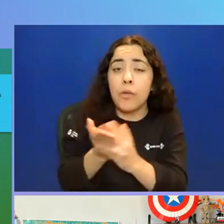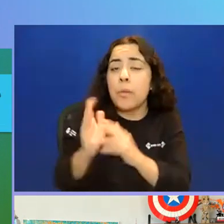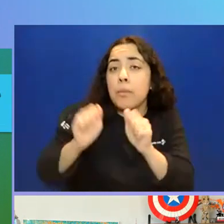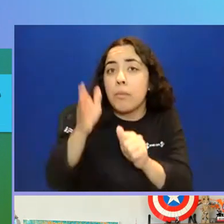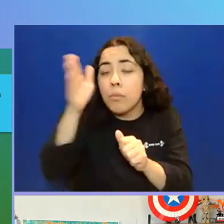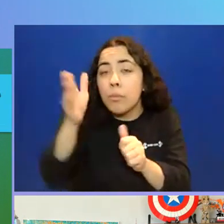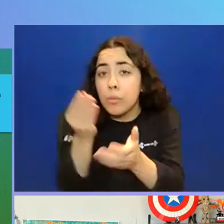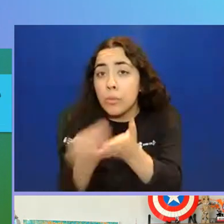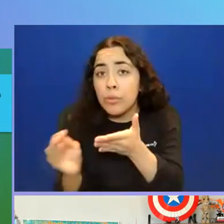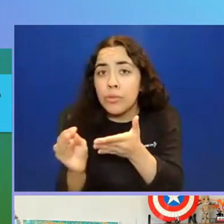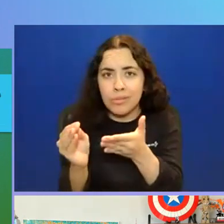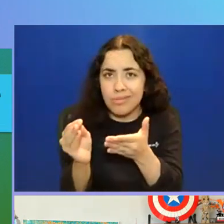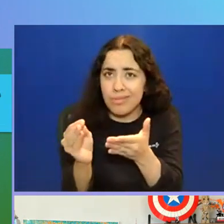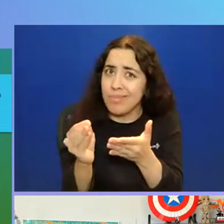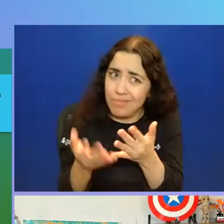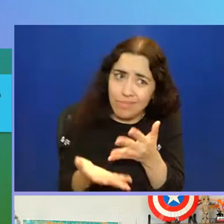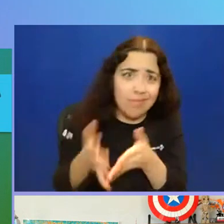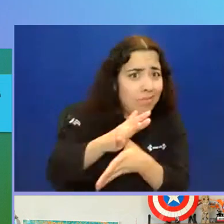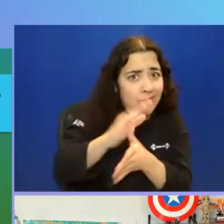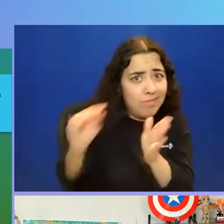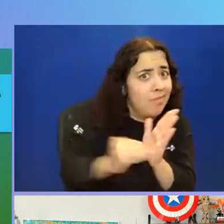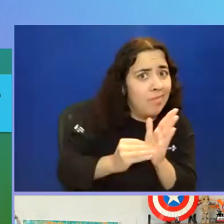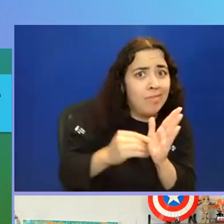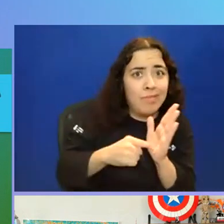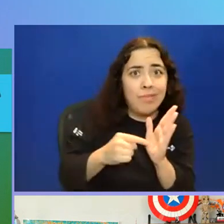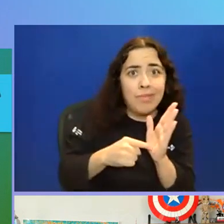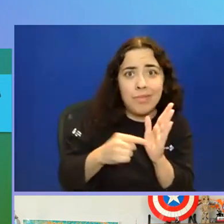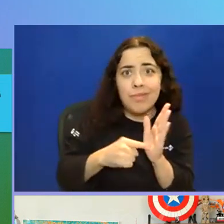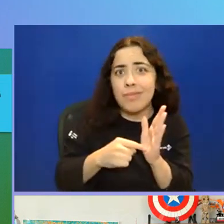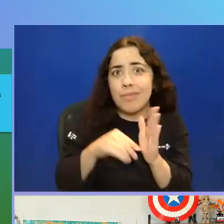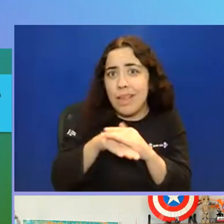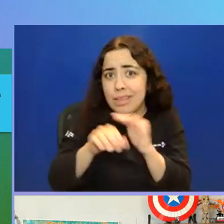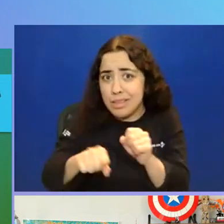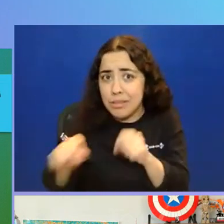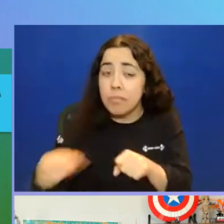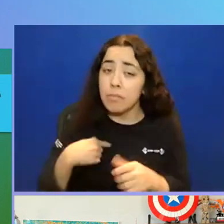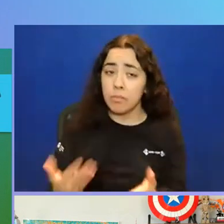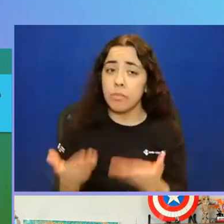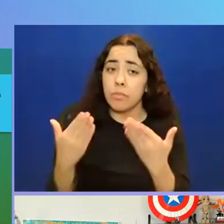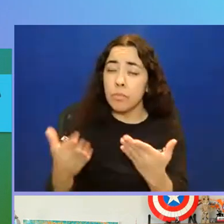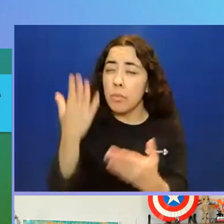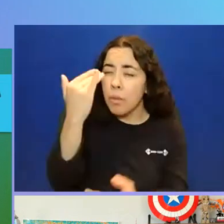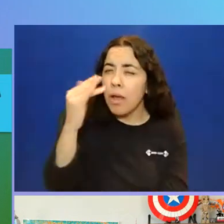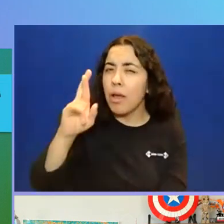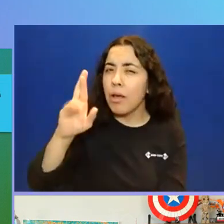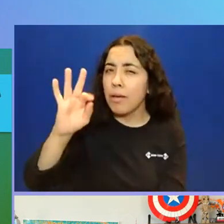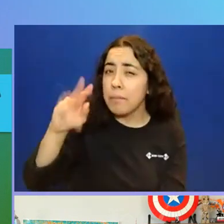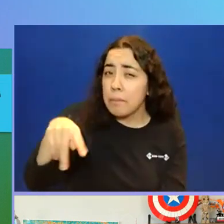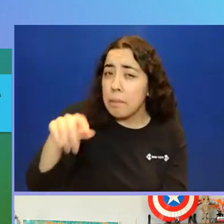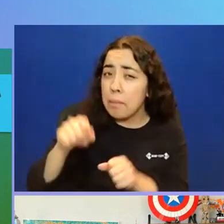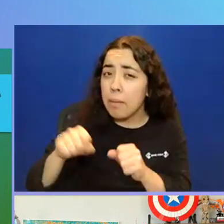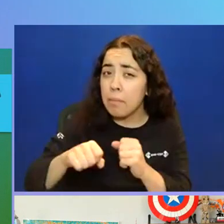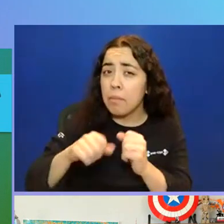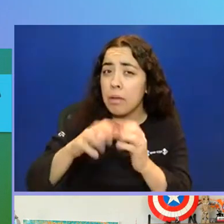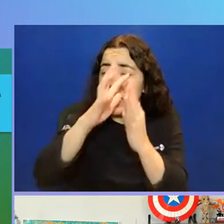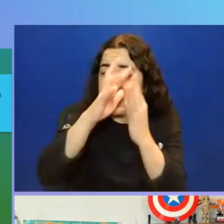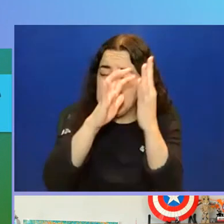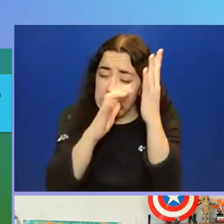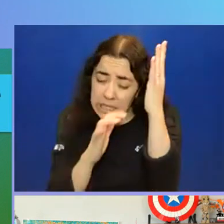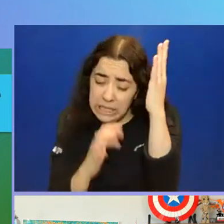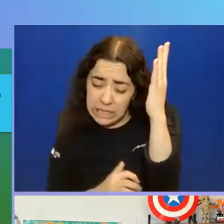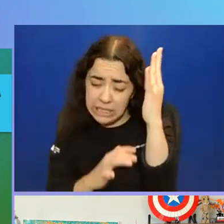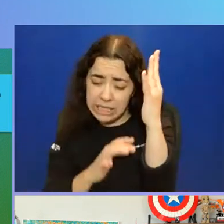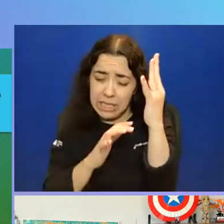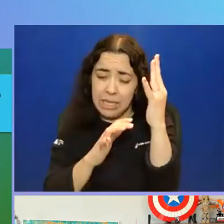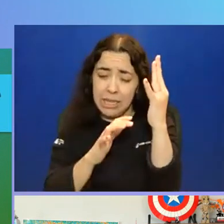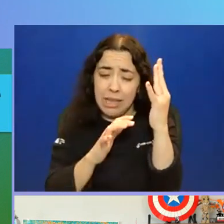You got to do it. I will recommend, because RFPs can be quite long and tedious